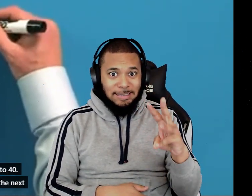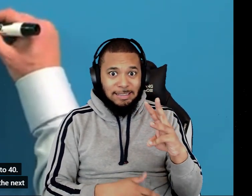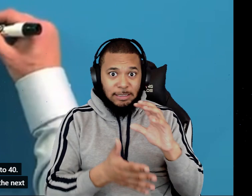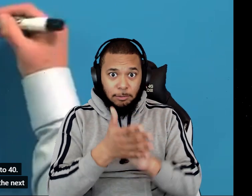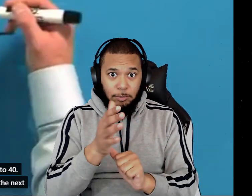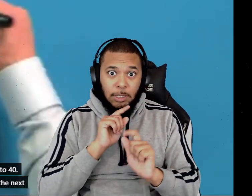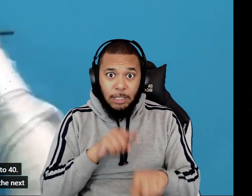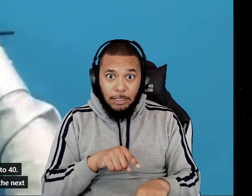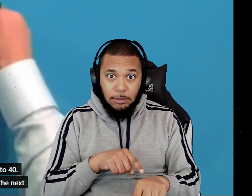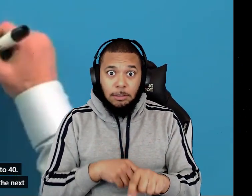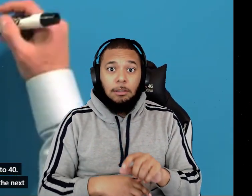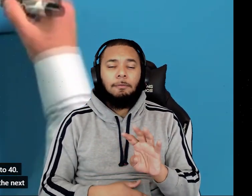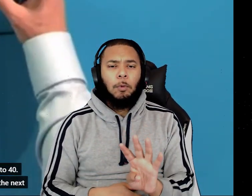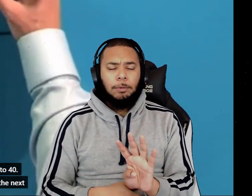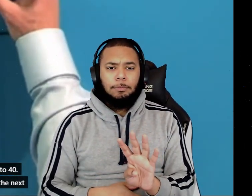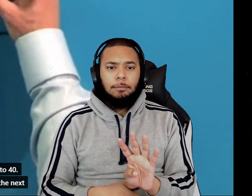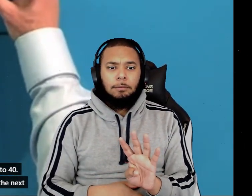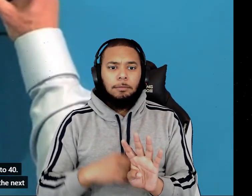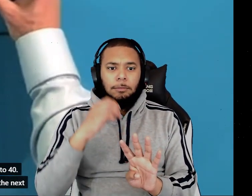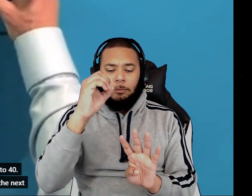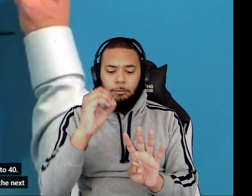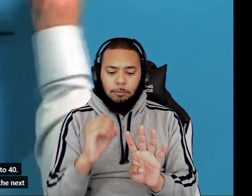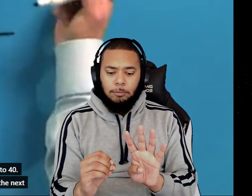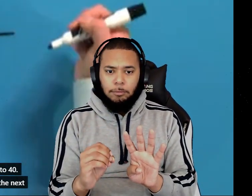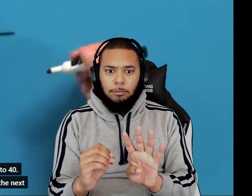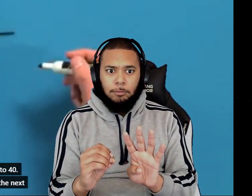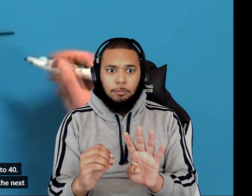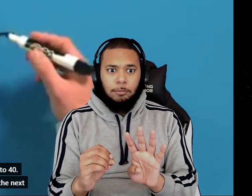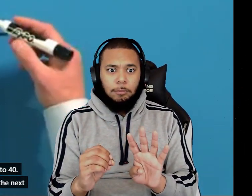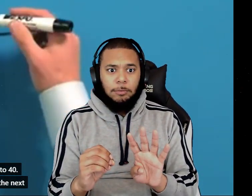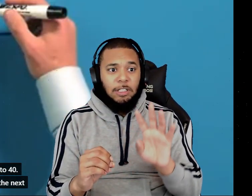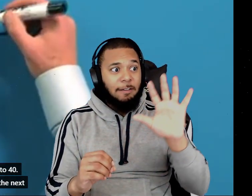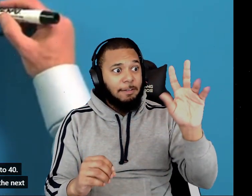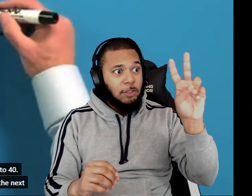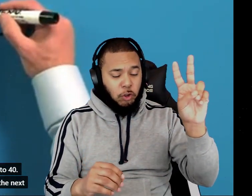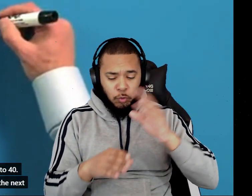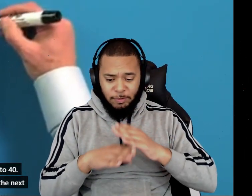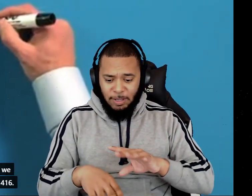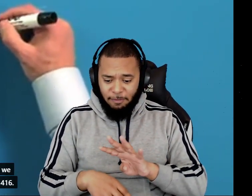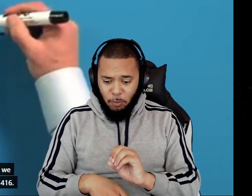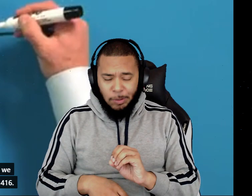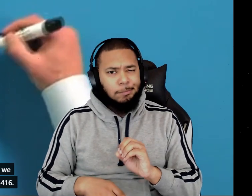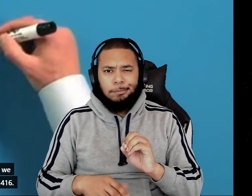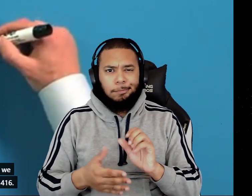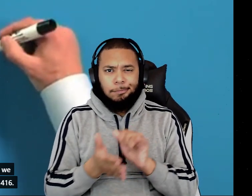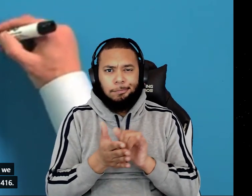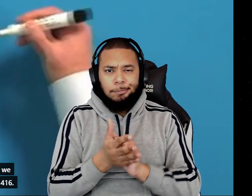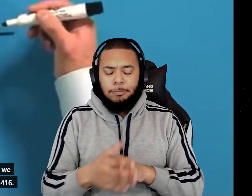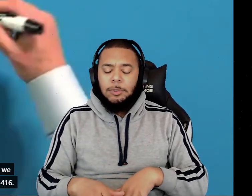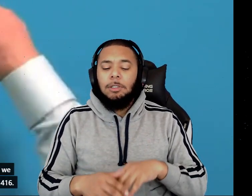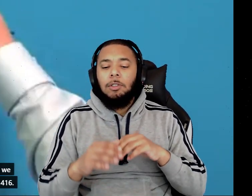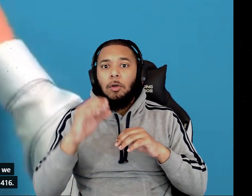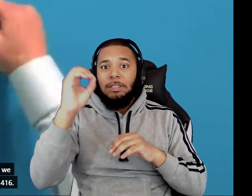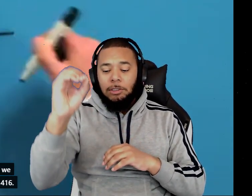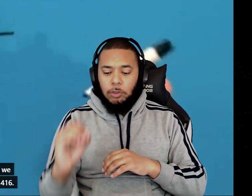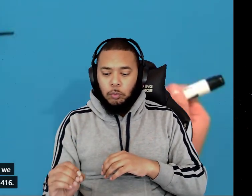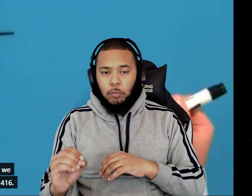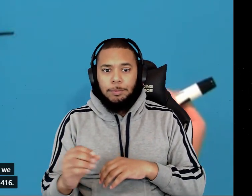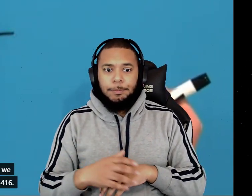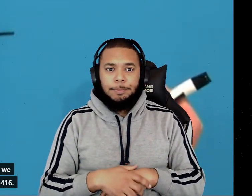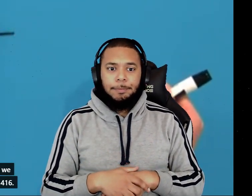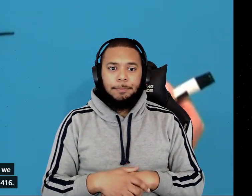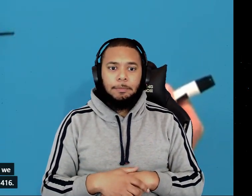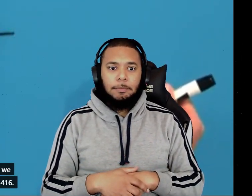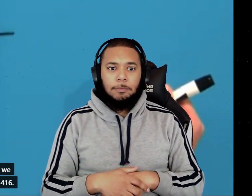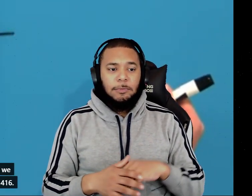right, we'll bring the 0 down. 52 does not go into 40, so we'll write a 0. We'll bring down the next 0. Does 52 go